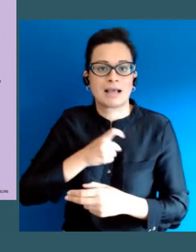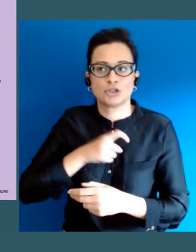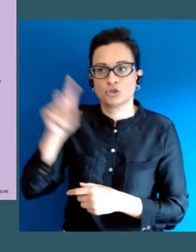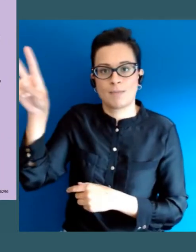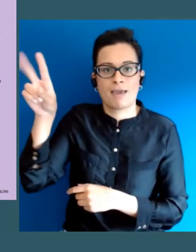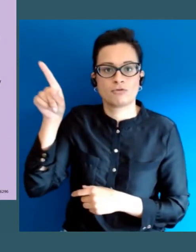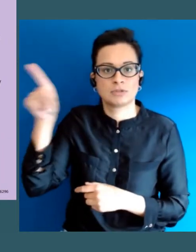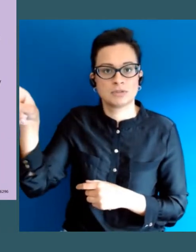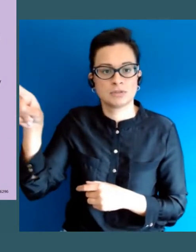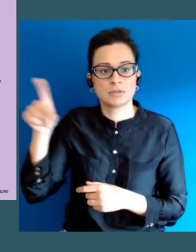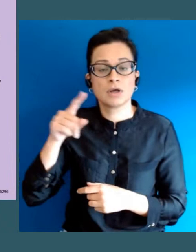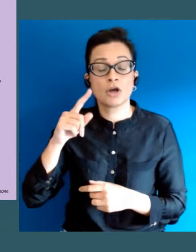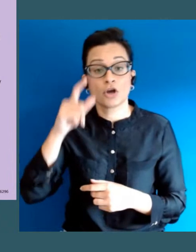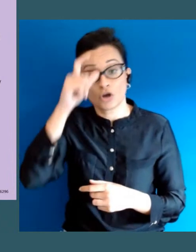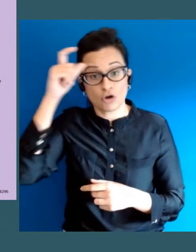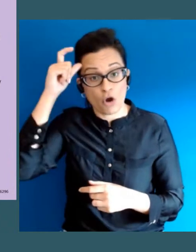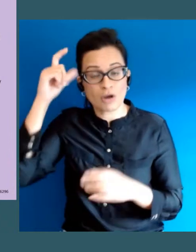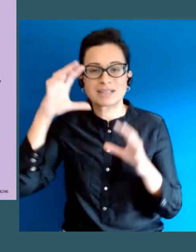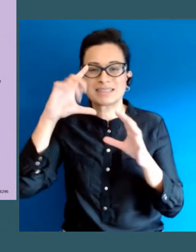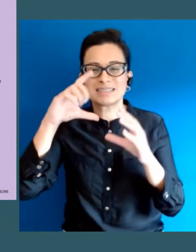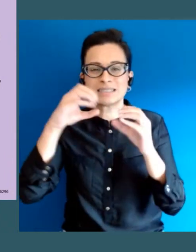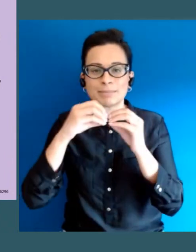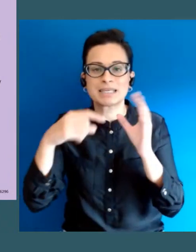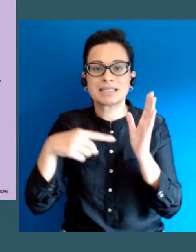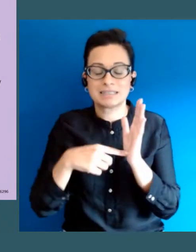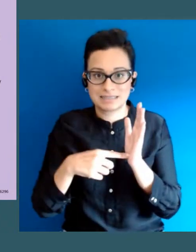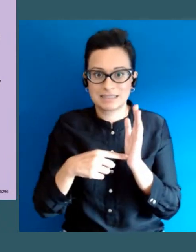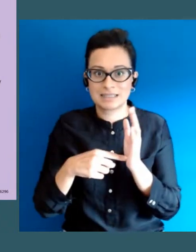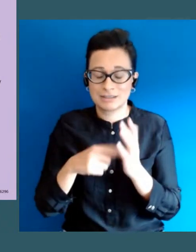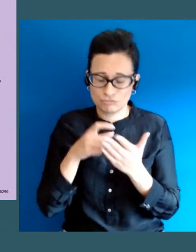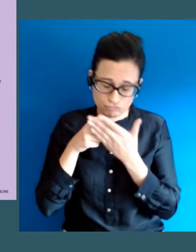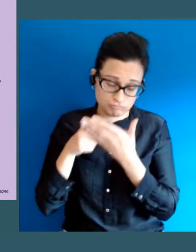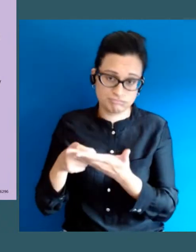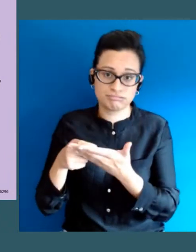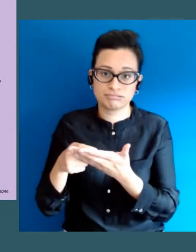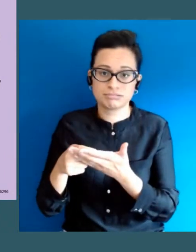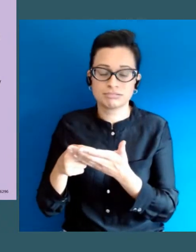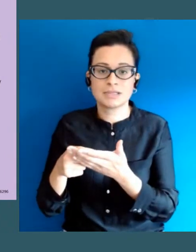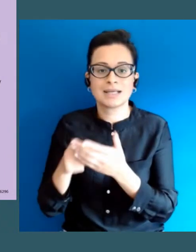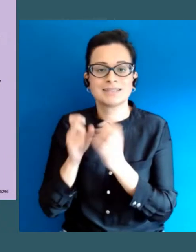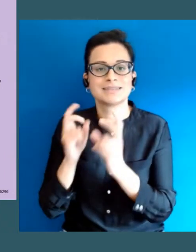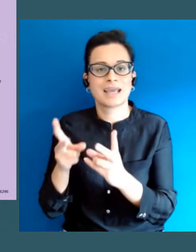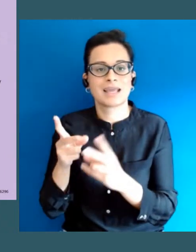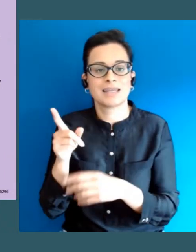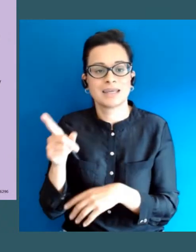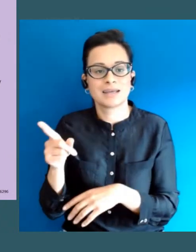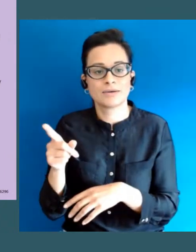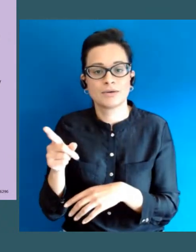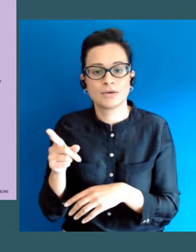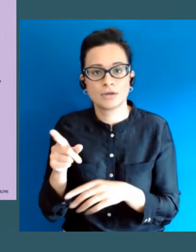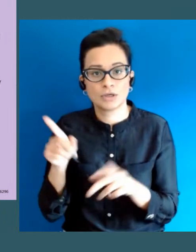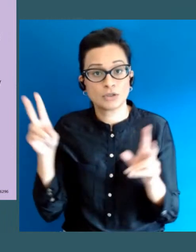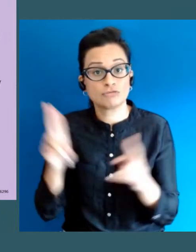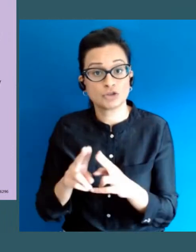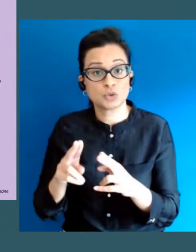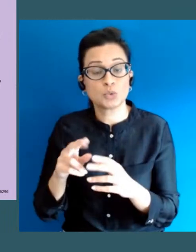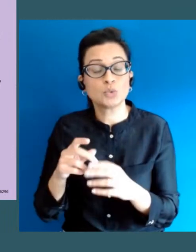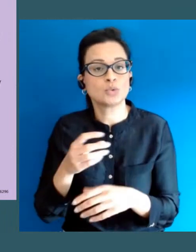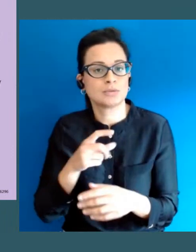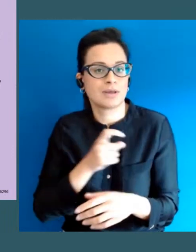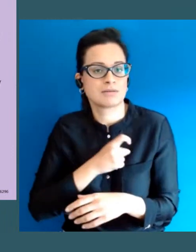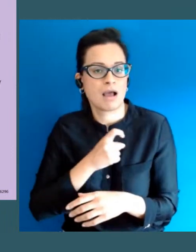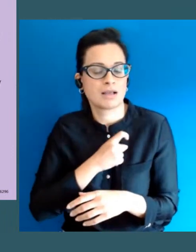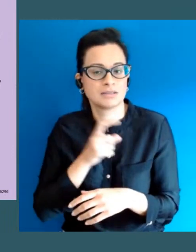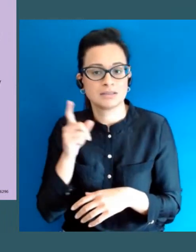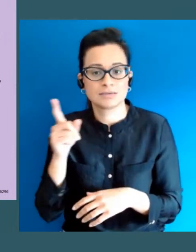cognitive behavioural therapy is one of the most recommended techniques for reducing anxiety. So I think that's probably